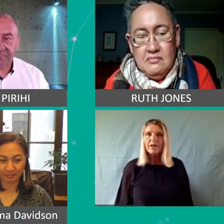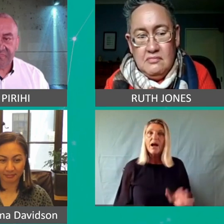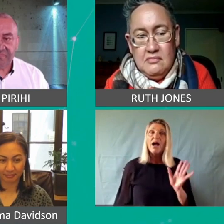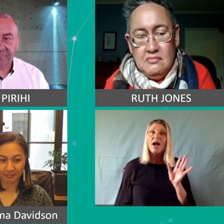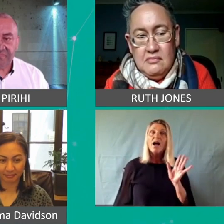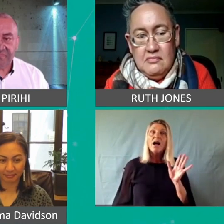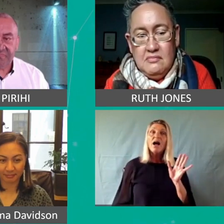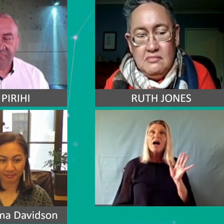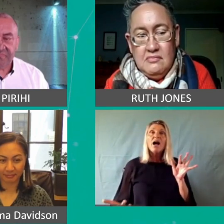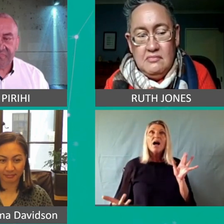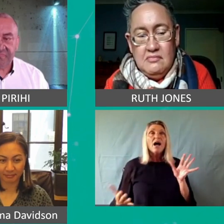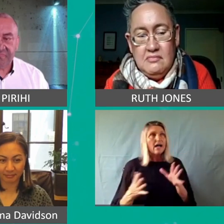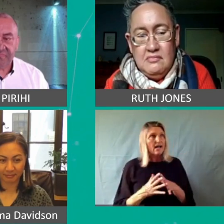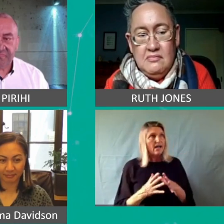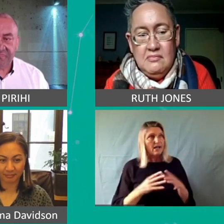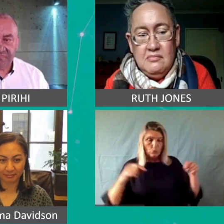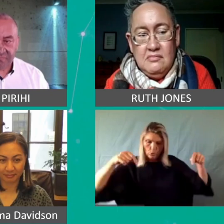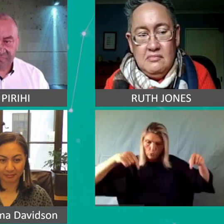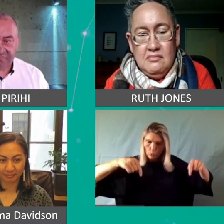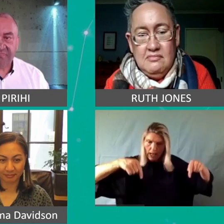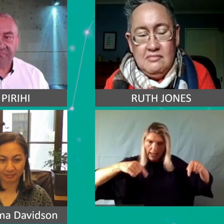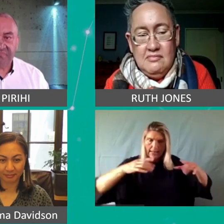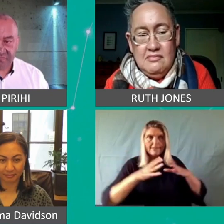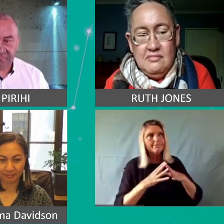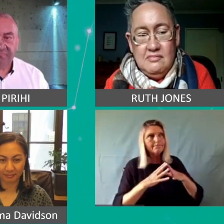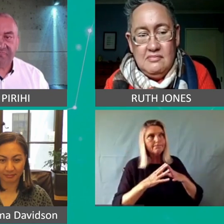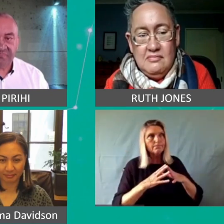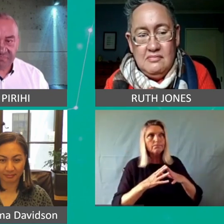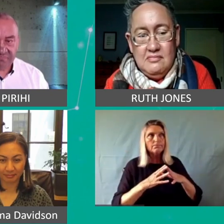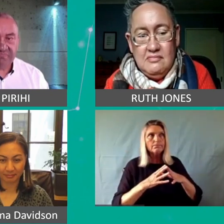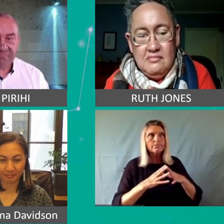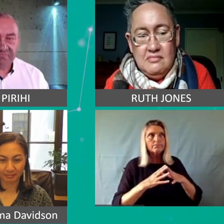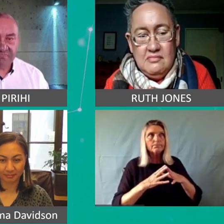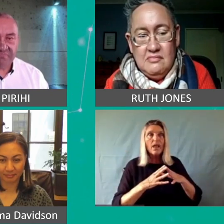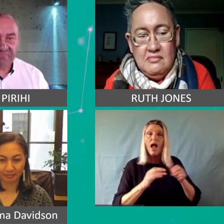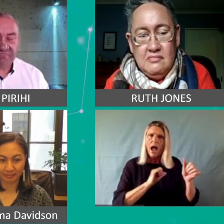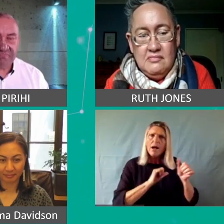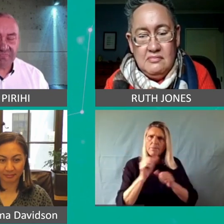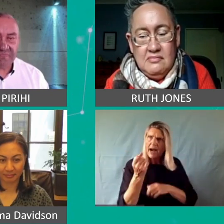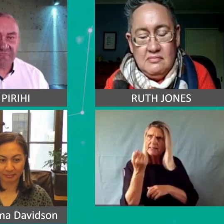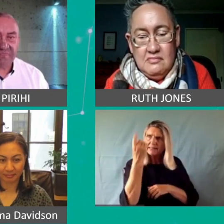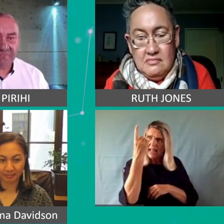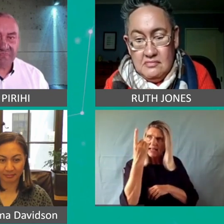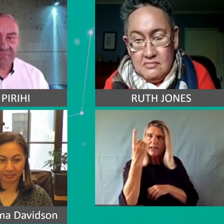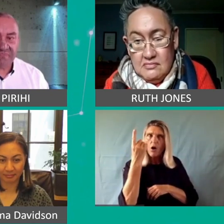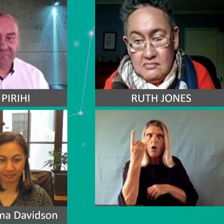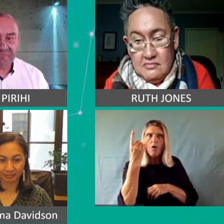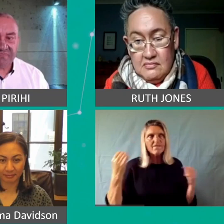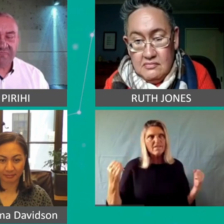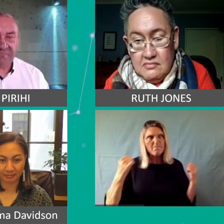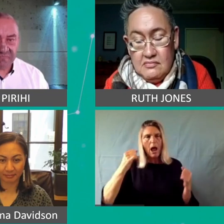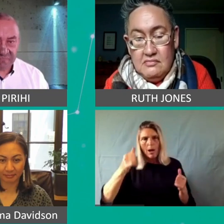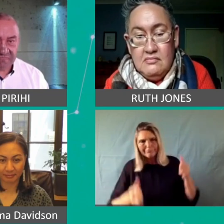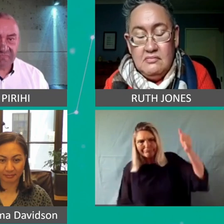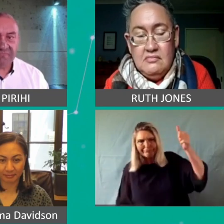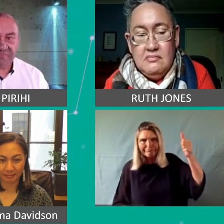today by trying to have a much better understanding of the power inequities that exist and